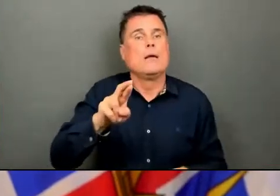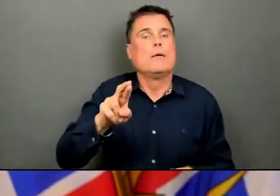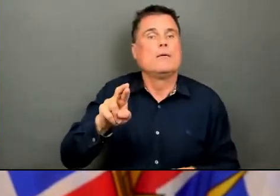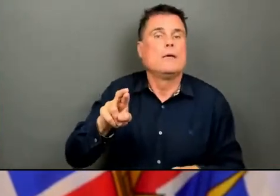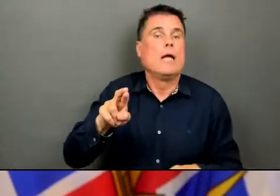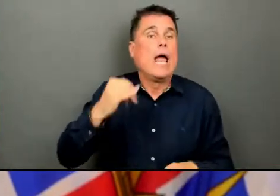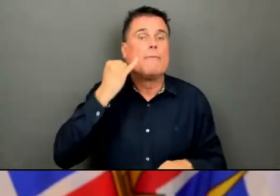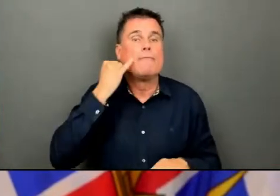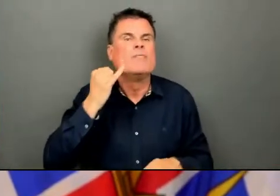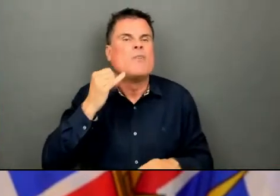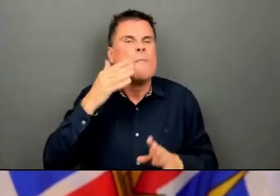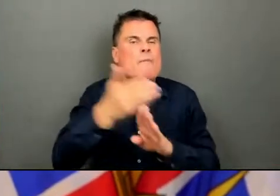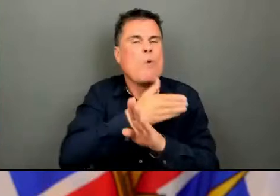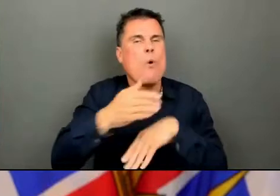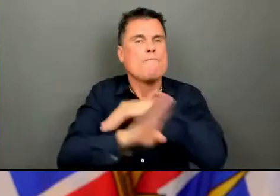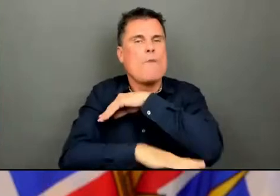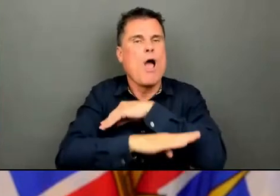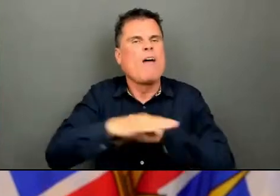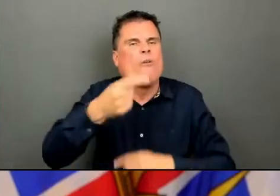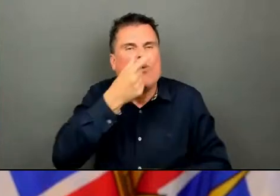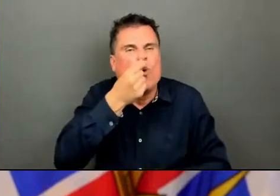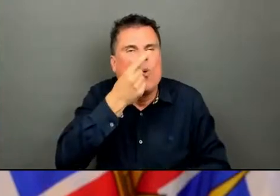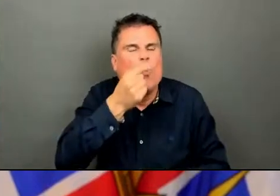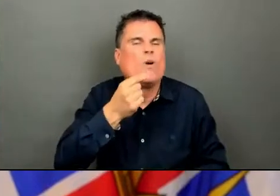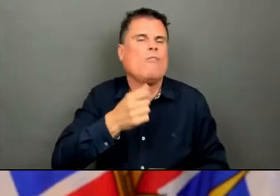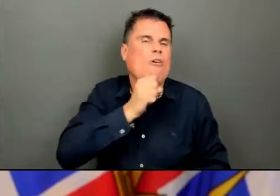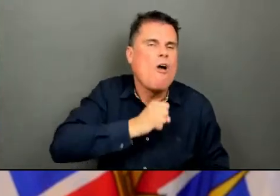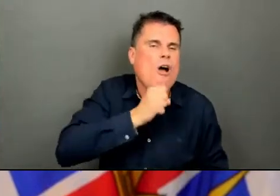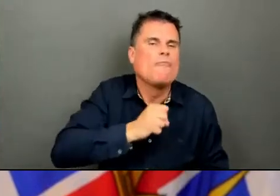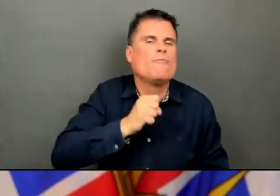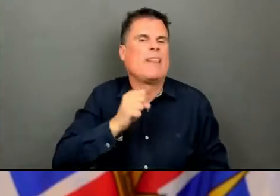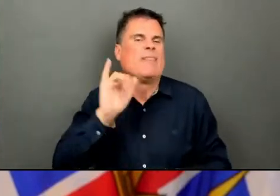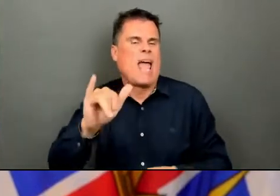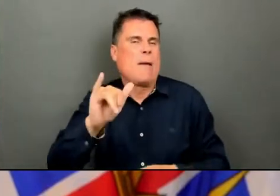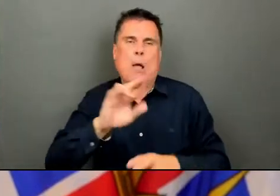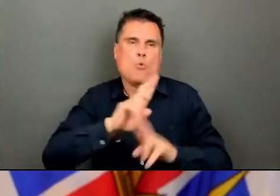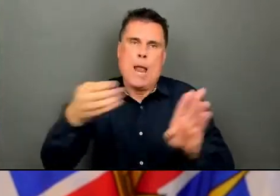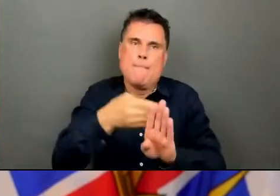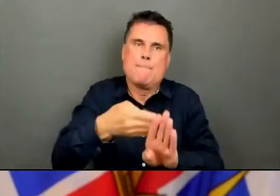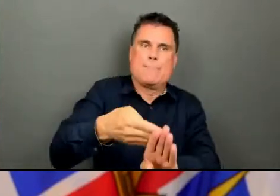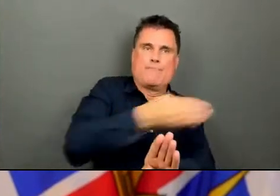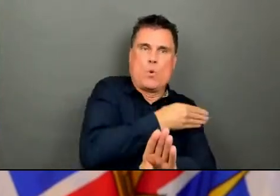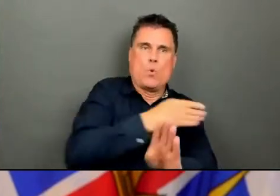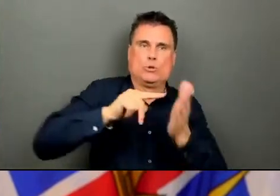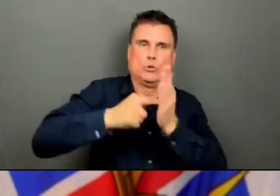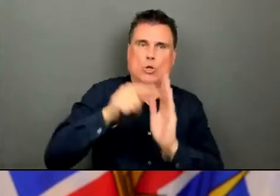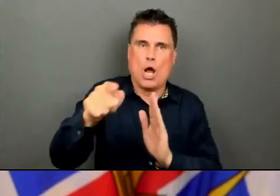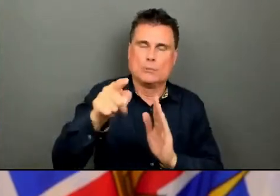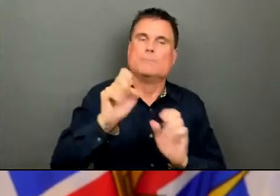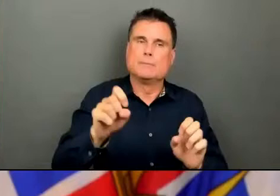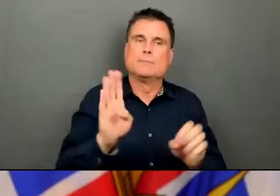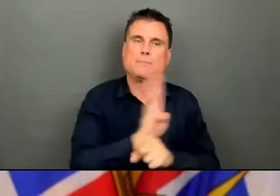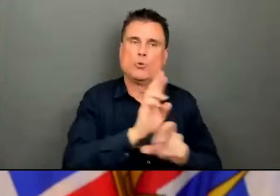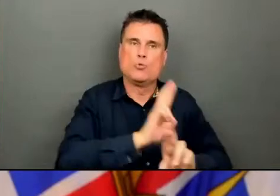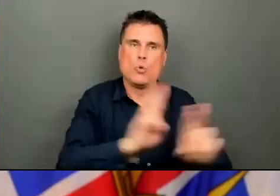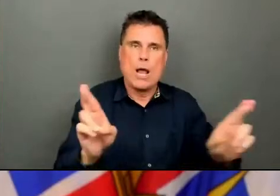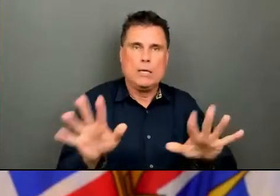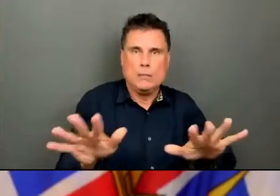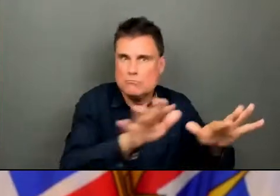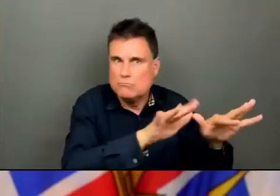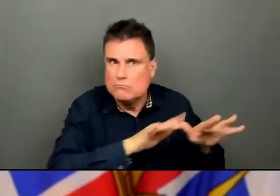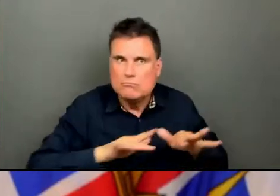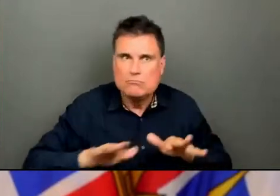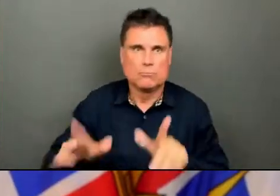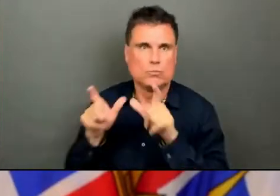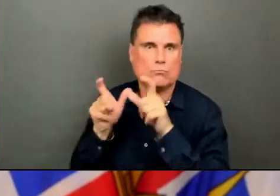disease increases that we tend to see in the fall. So COVID-19 safety plans, once we get to step 3, will no longer